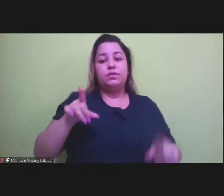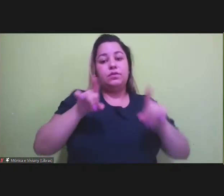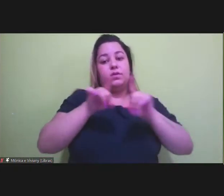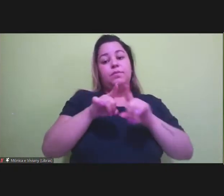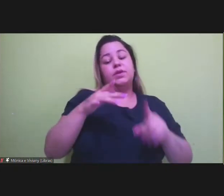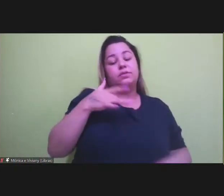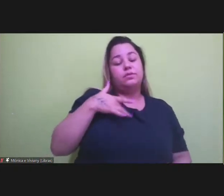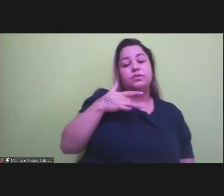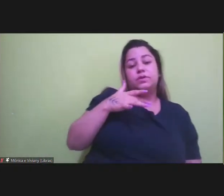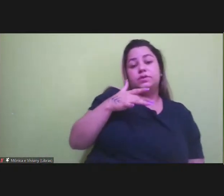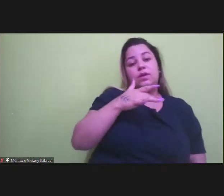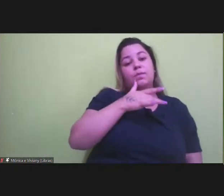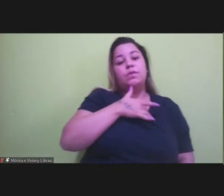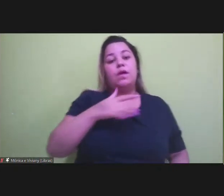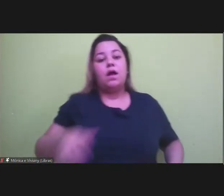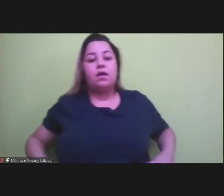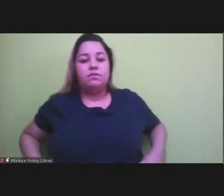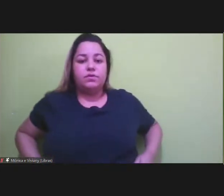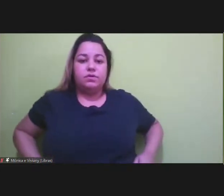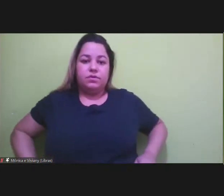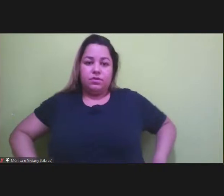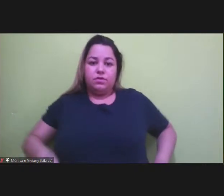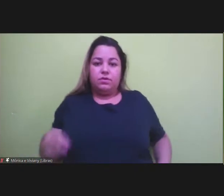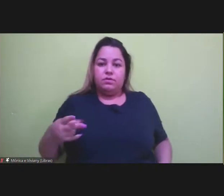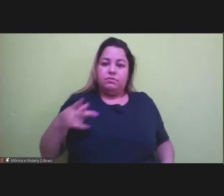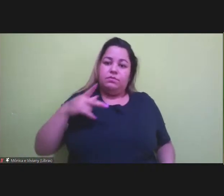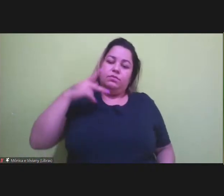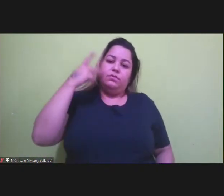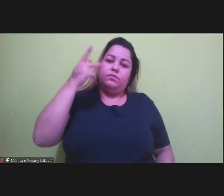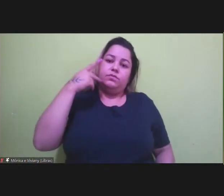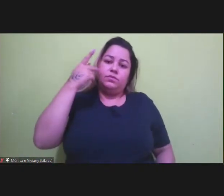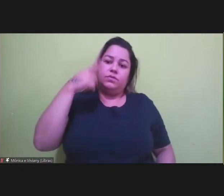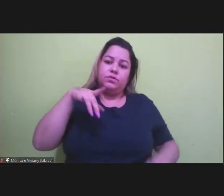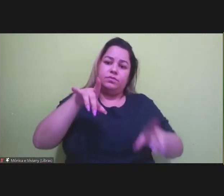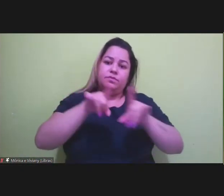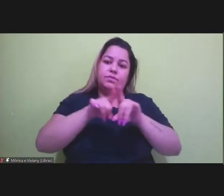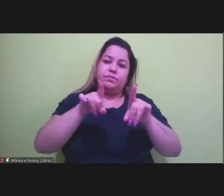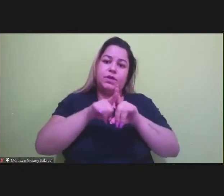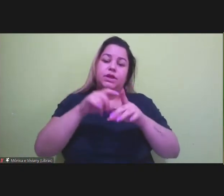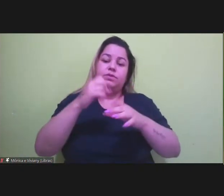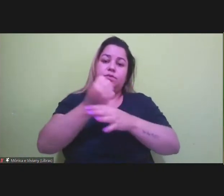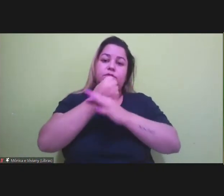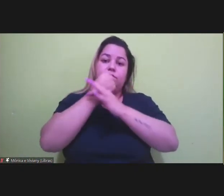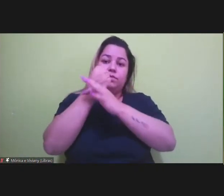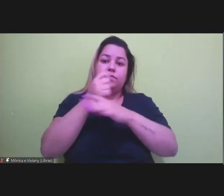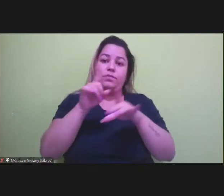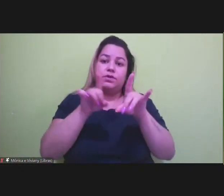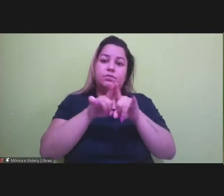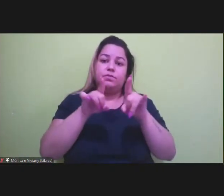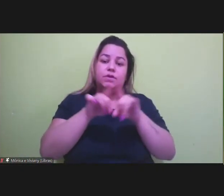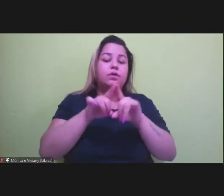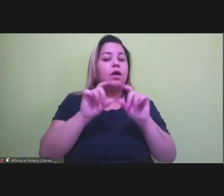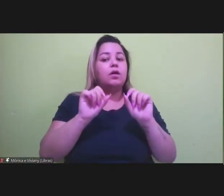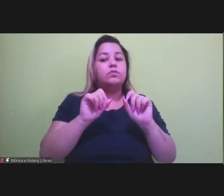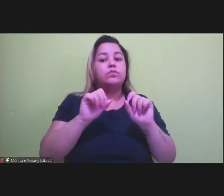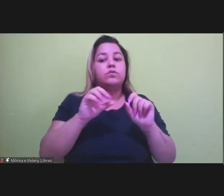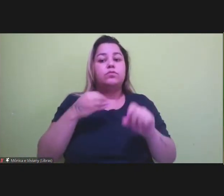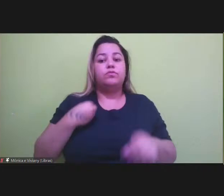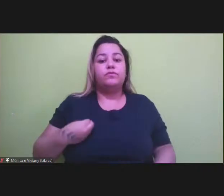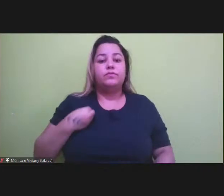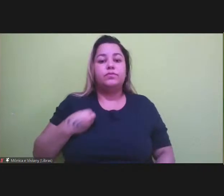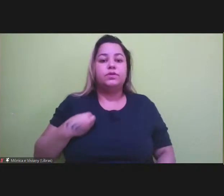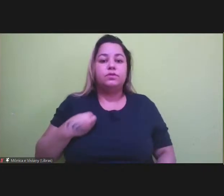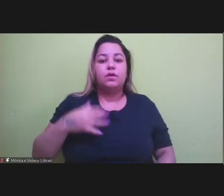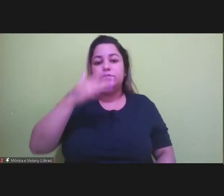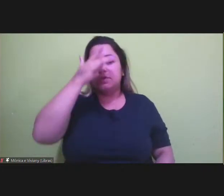food systems that promote healthy feeding in order to guarantee policies and strategic that do not